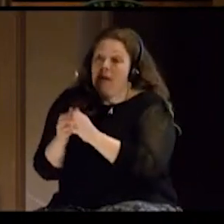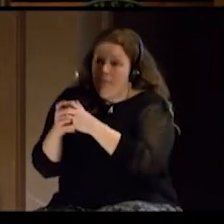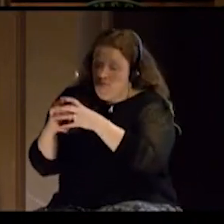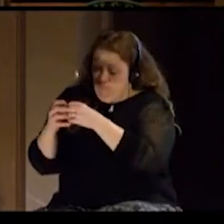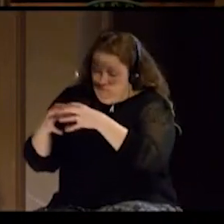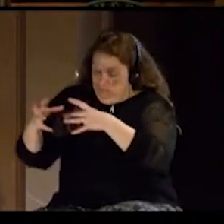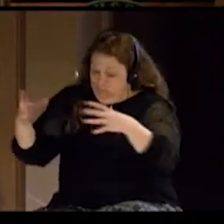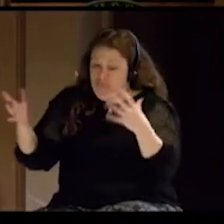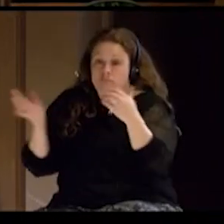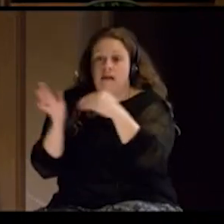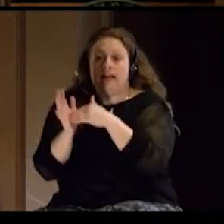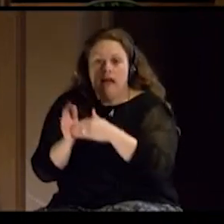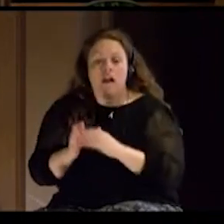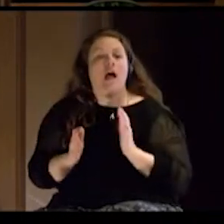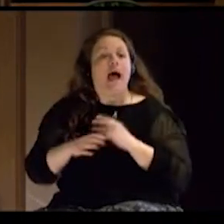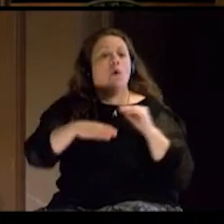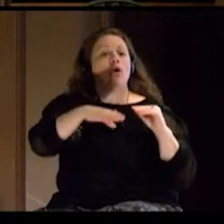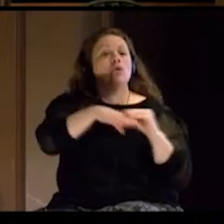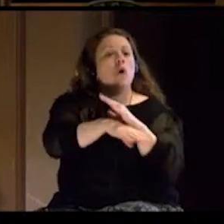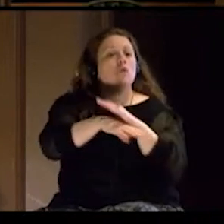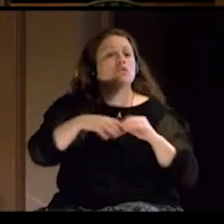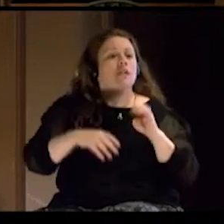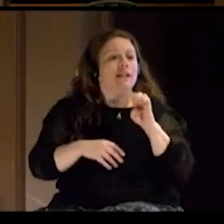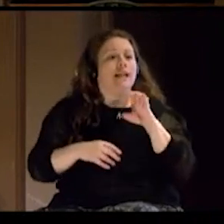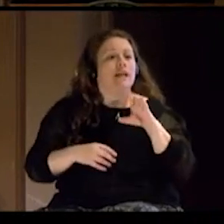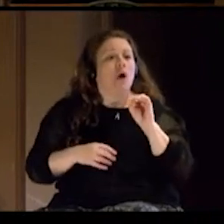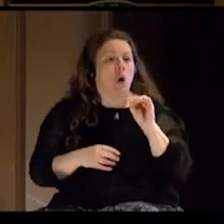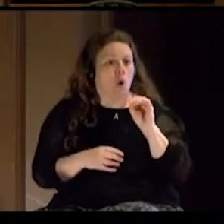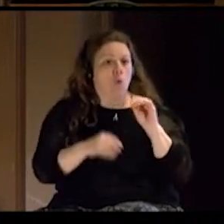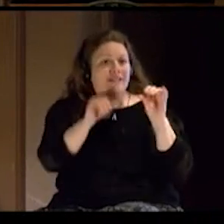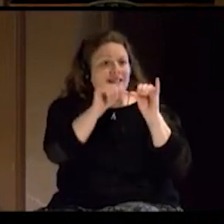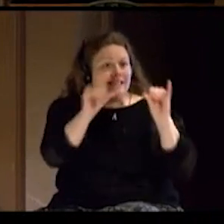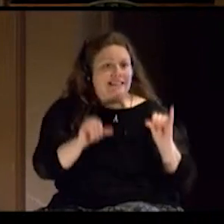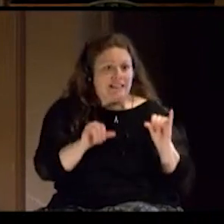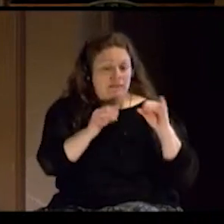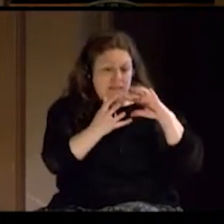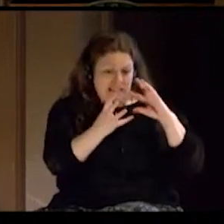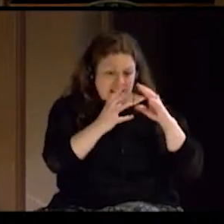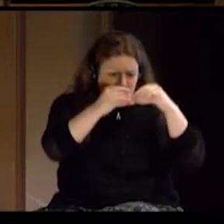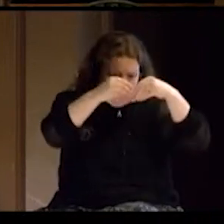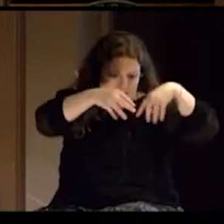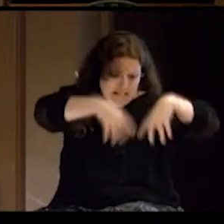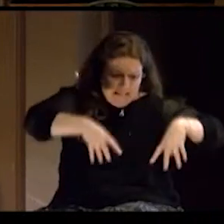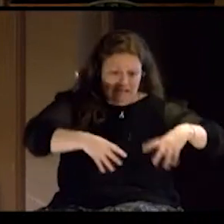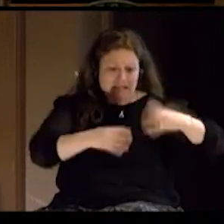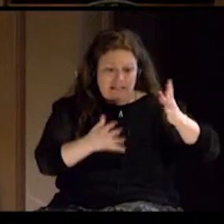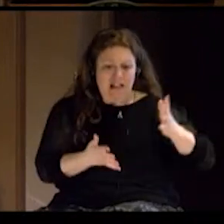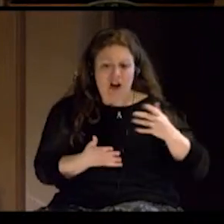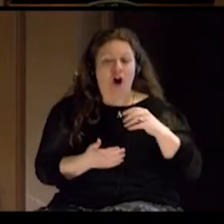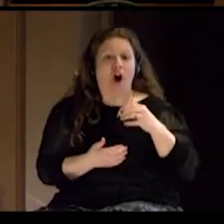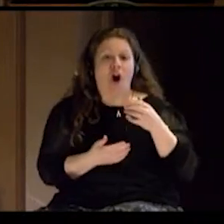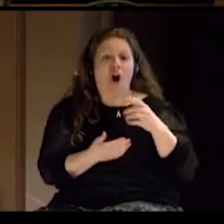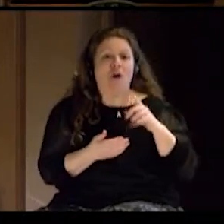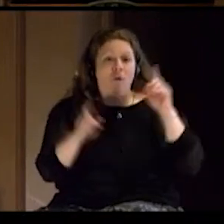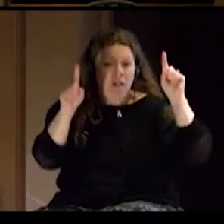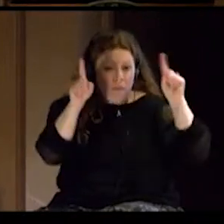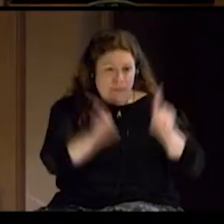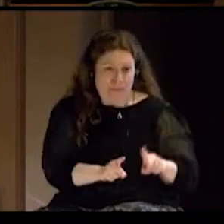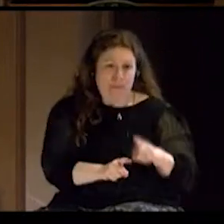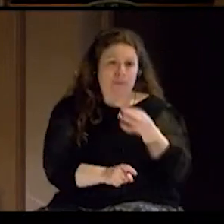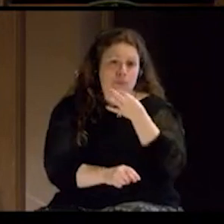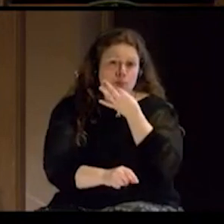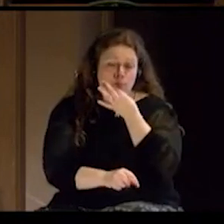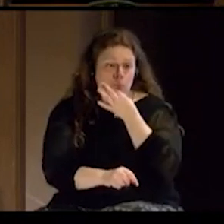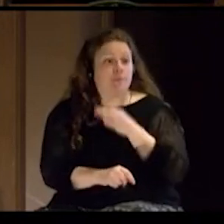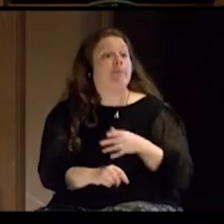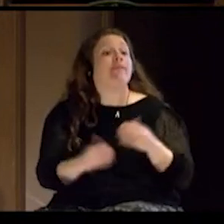our coastal ecosystems that are on the edge of survivability. And here at the